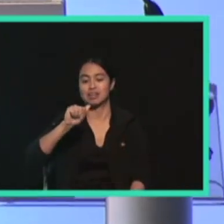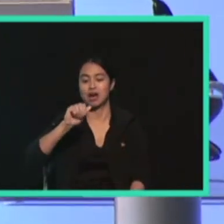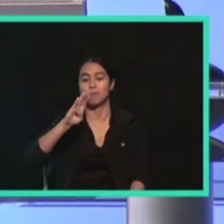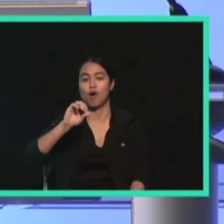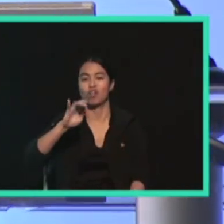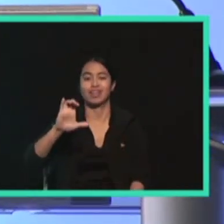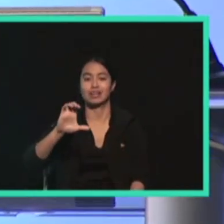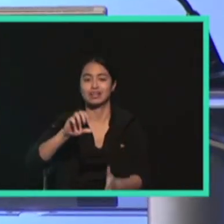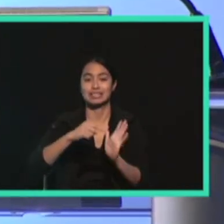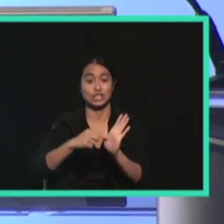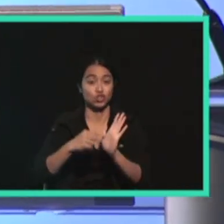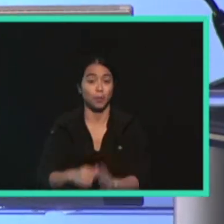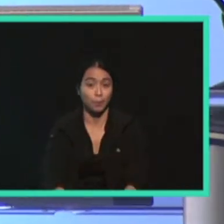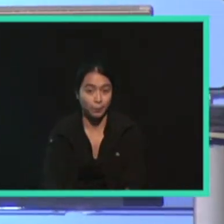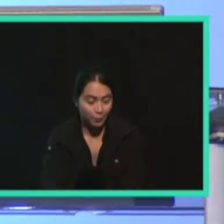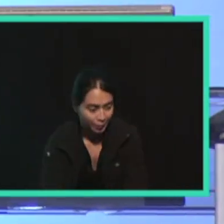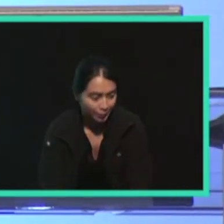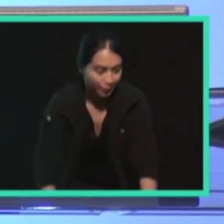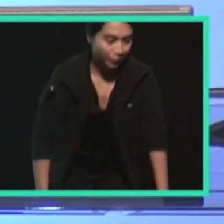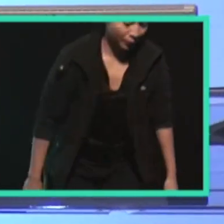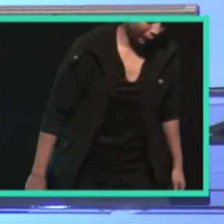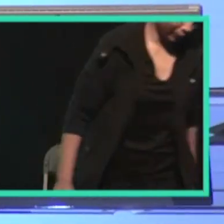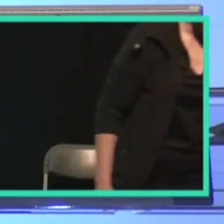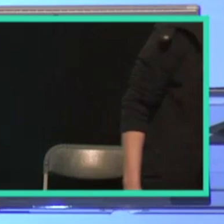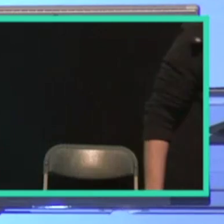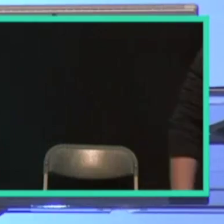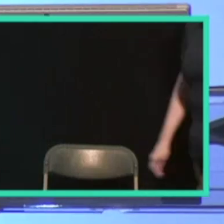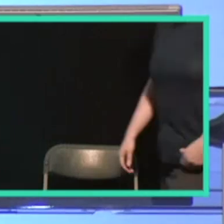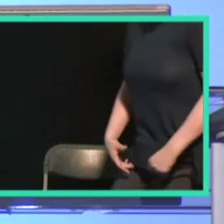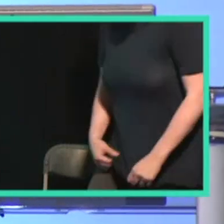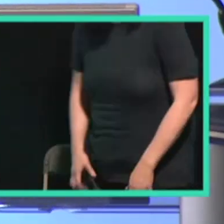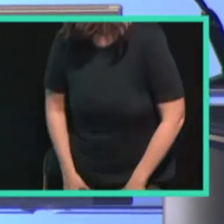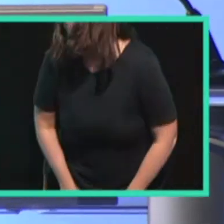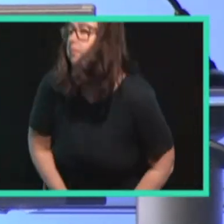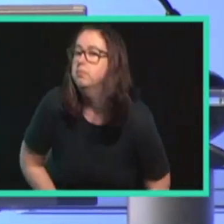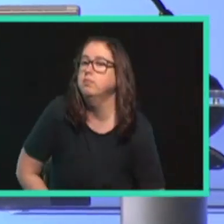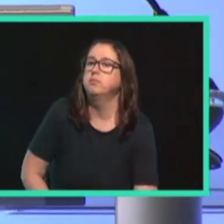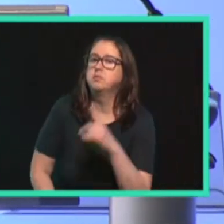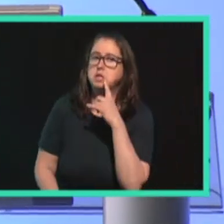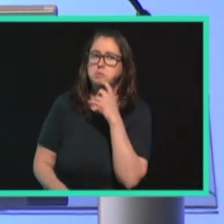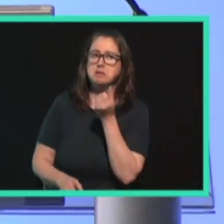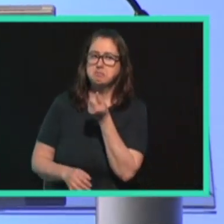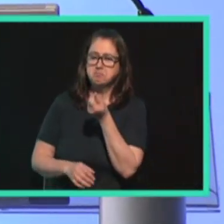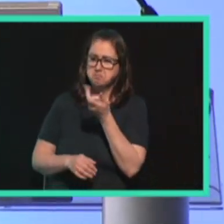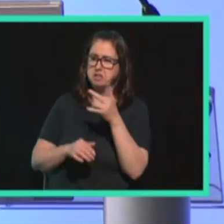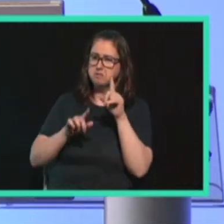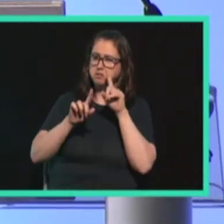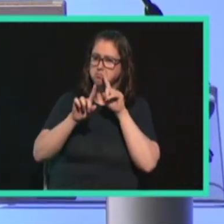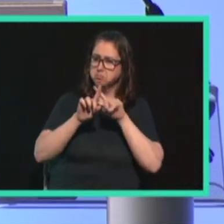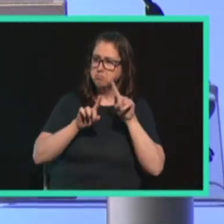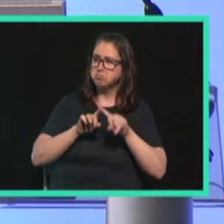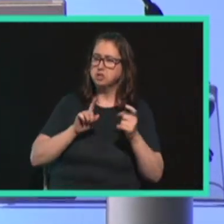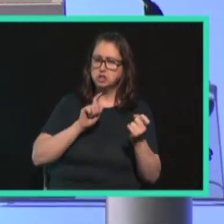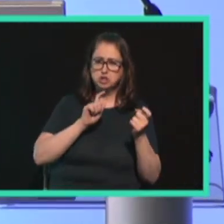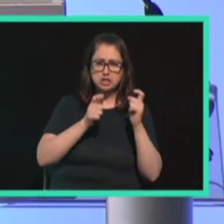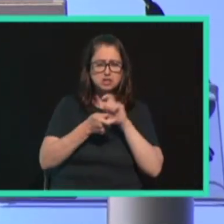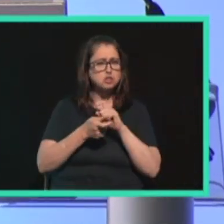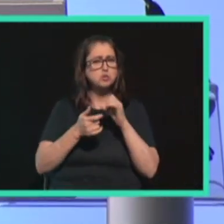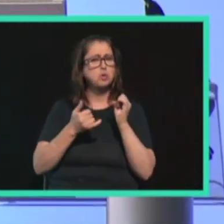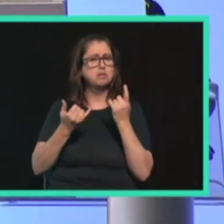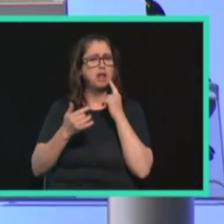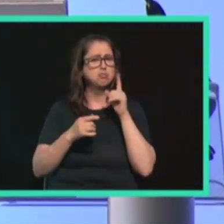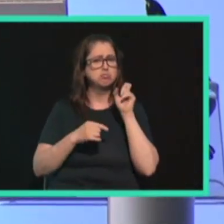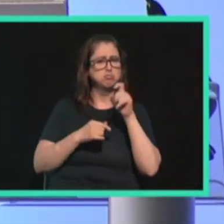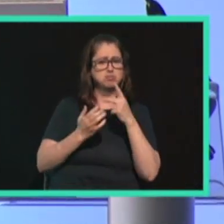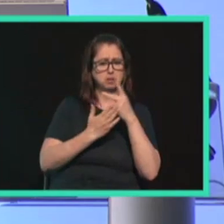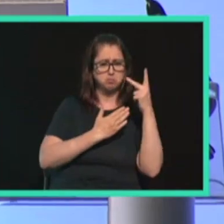So these are significant changes, and one of the questions that we get is, so what happens after the program finishes? What happens